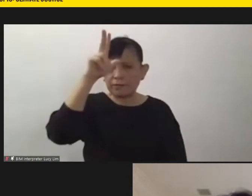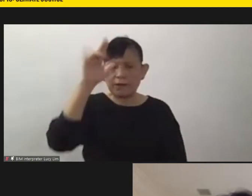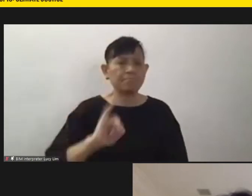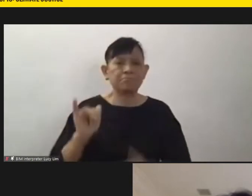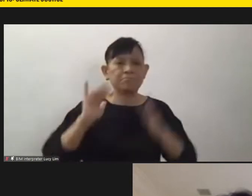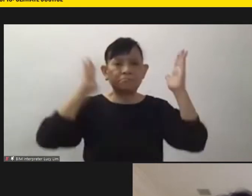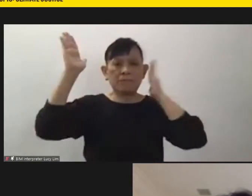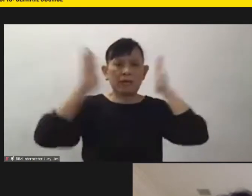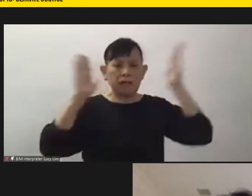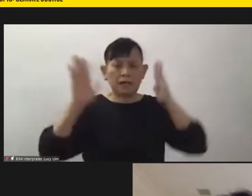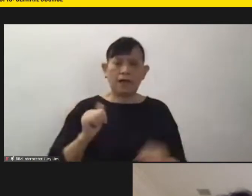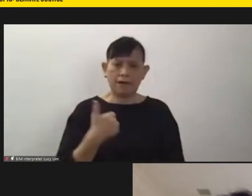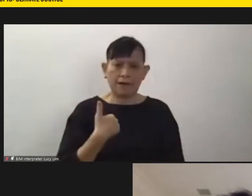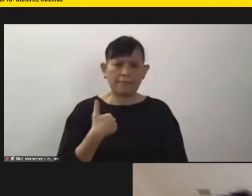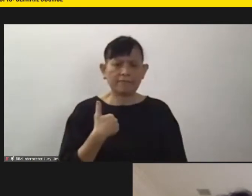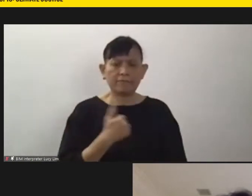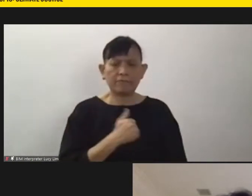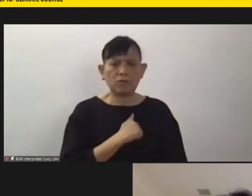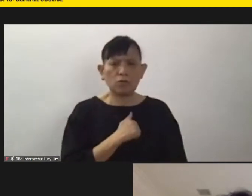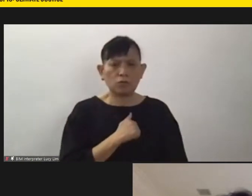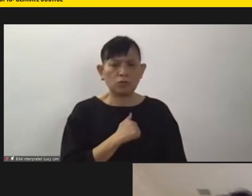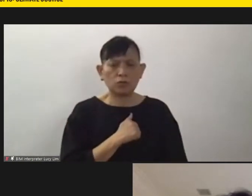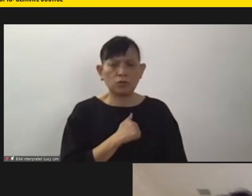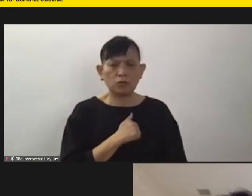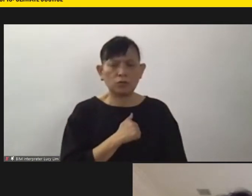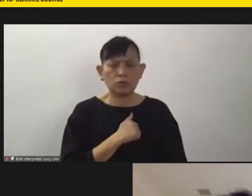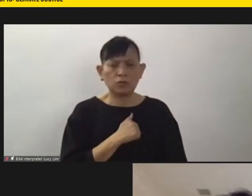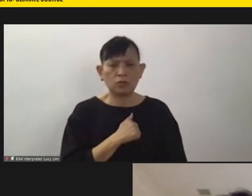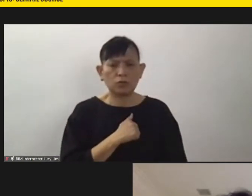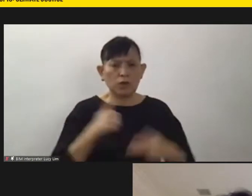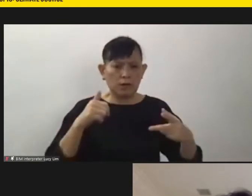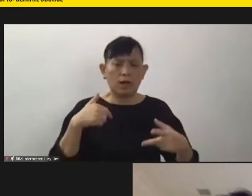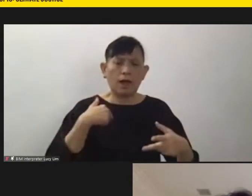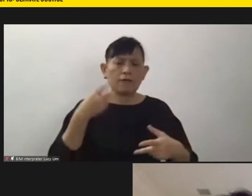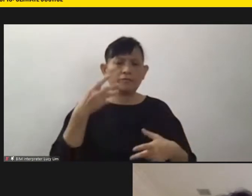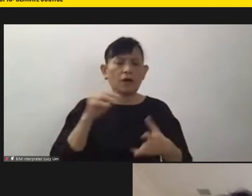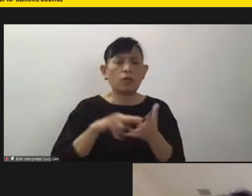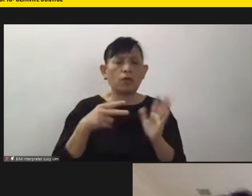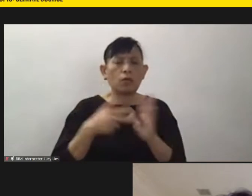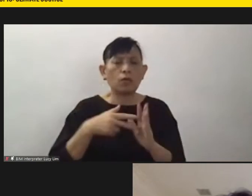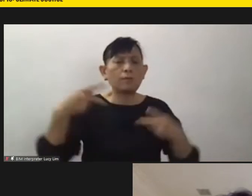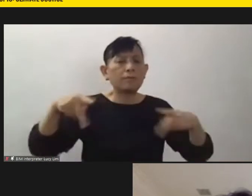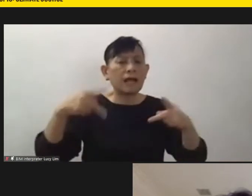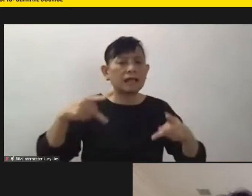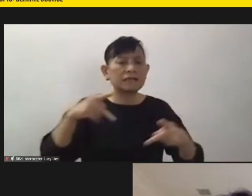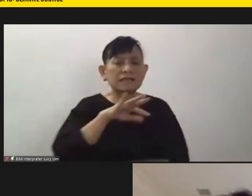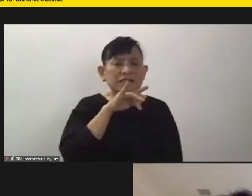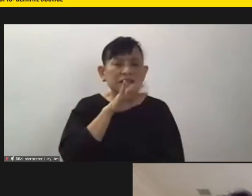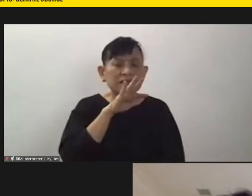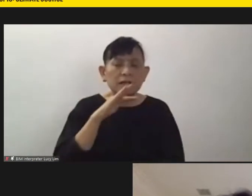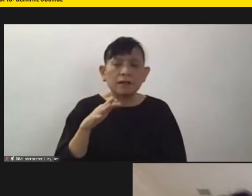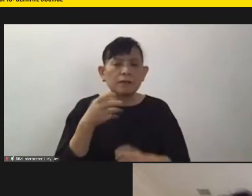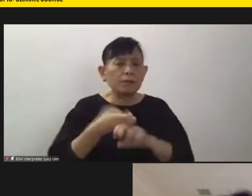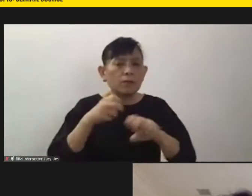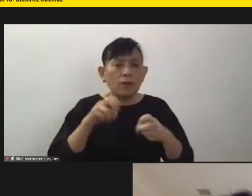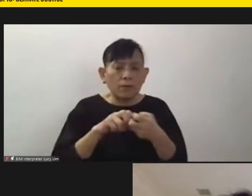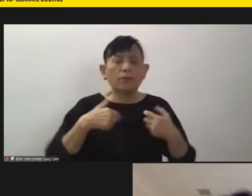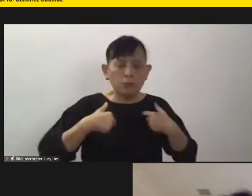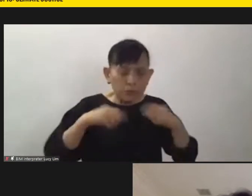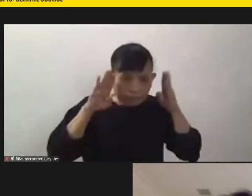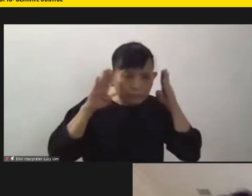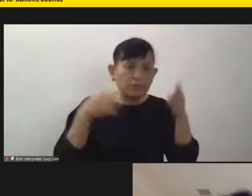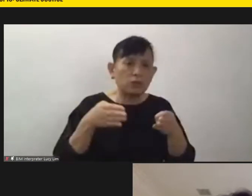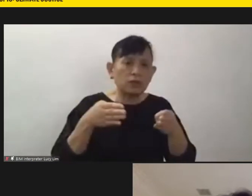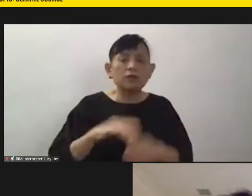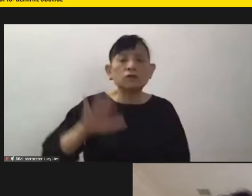have our own, I think we have our own waste problem. We have to deal with their own waste problem. And meanwhile, the